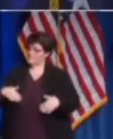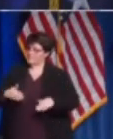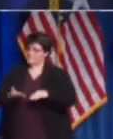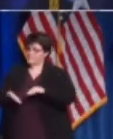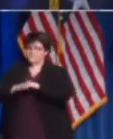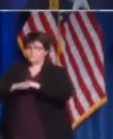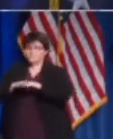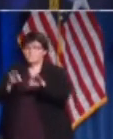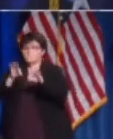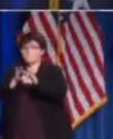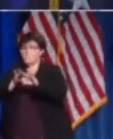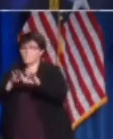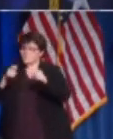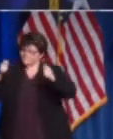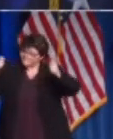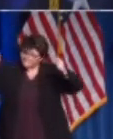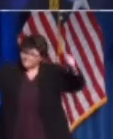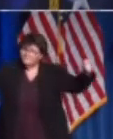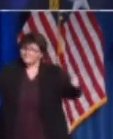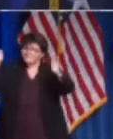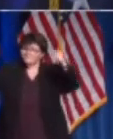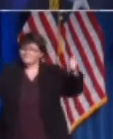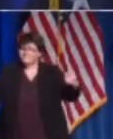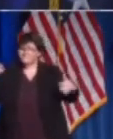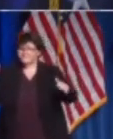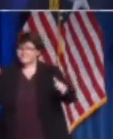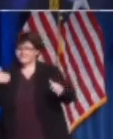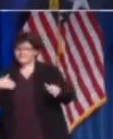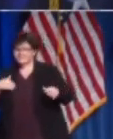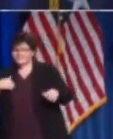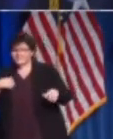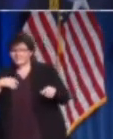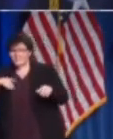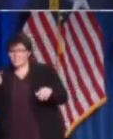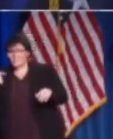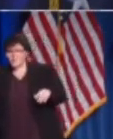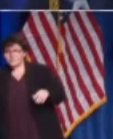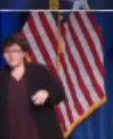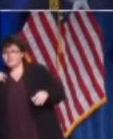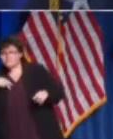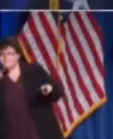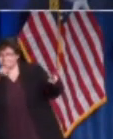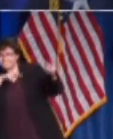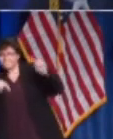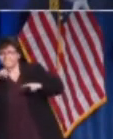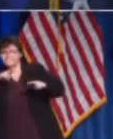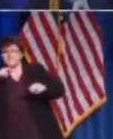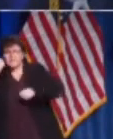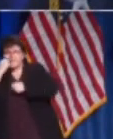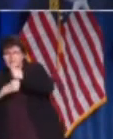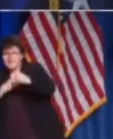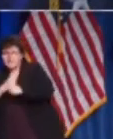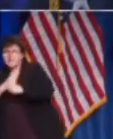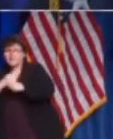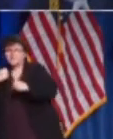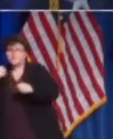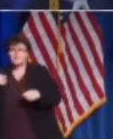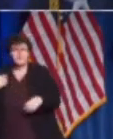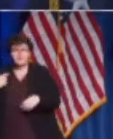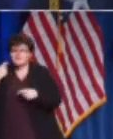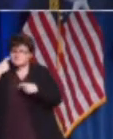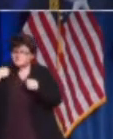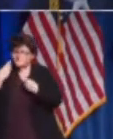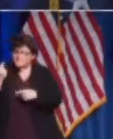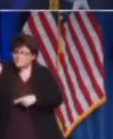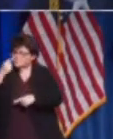over the last couple of days, and it just reminds you that pay attention to democracy and celebrate when we